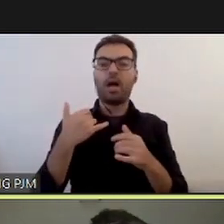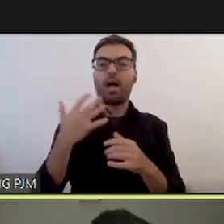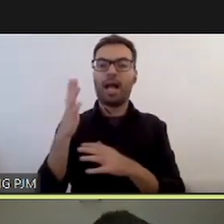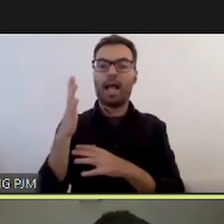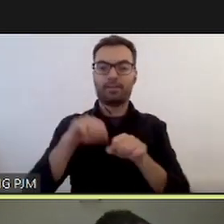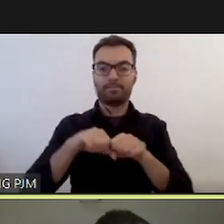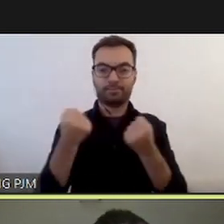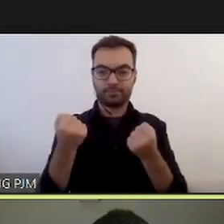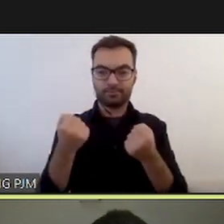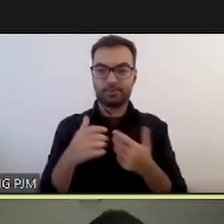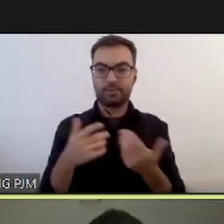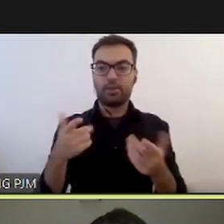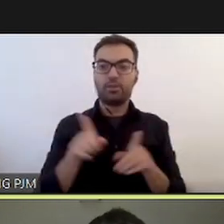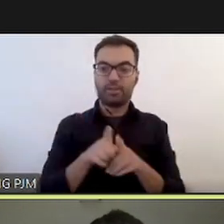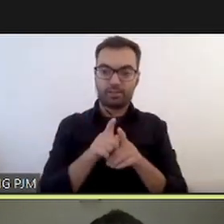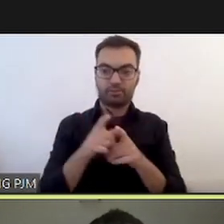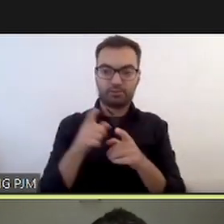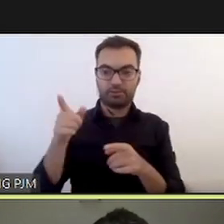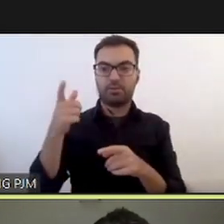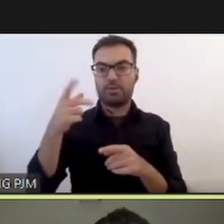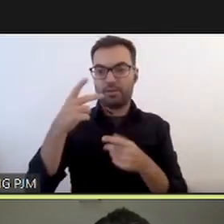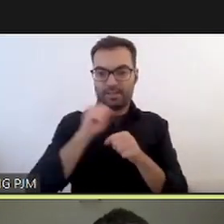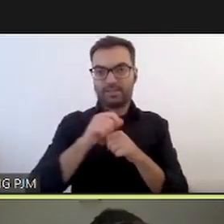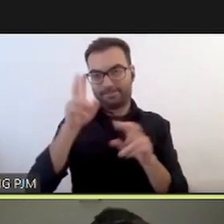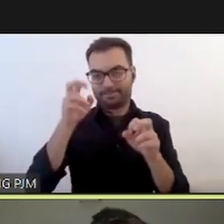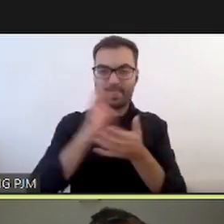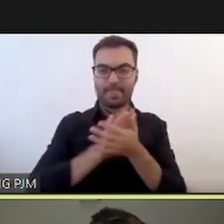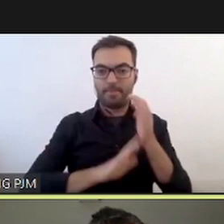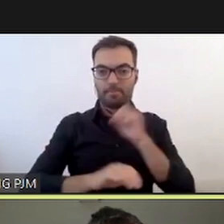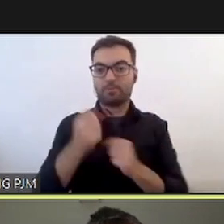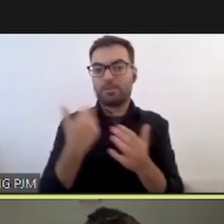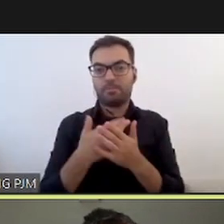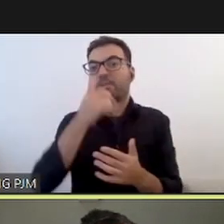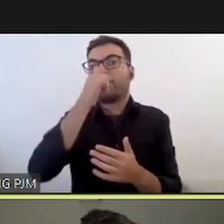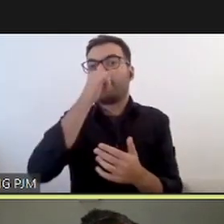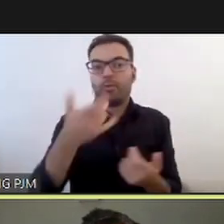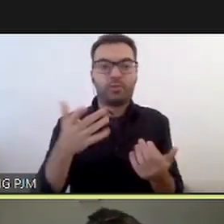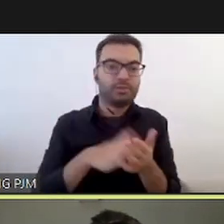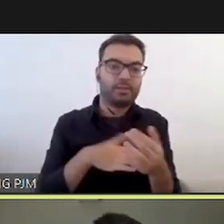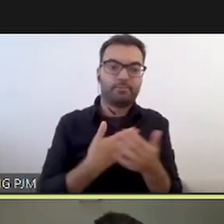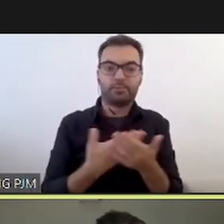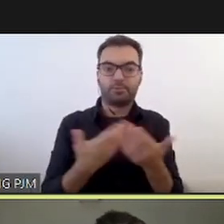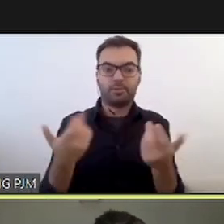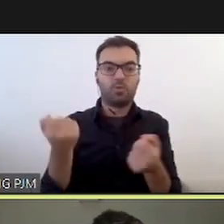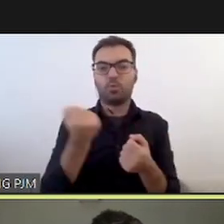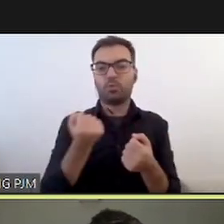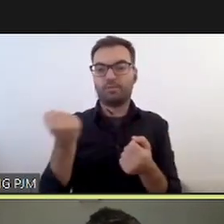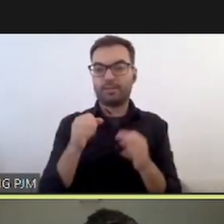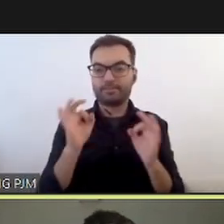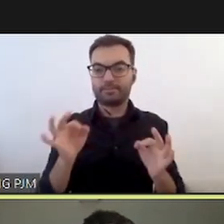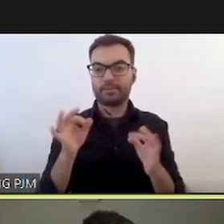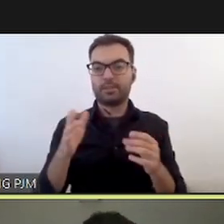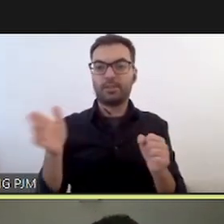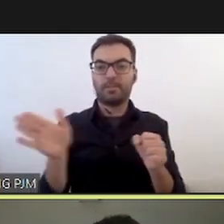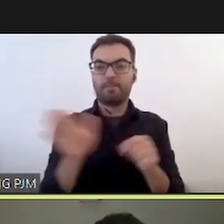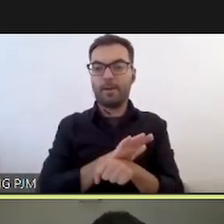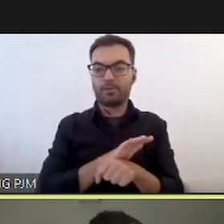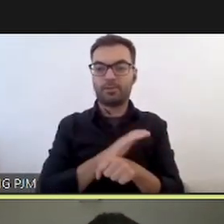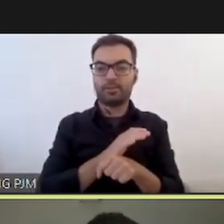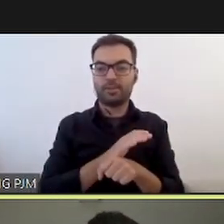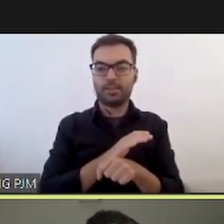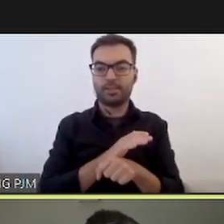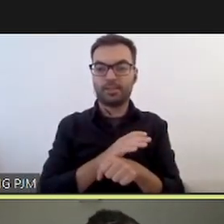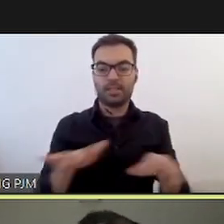also consider as the person who is disabled because perhaps you're not able to use the fully